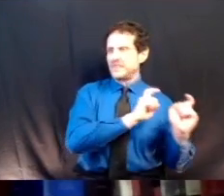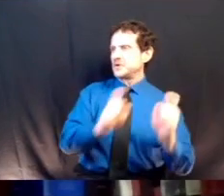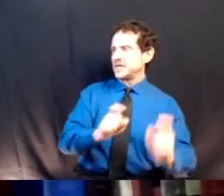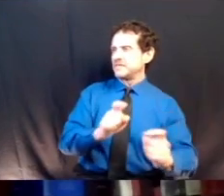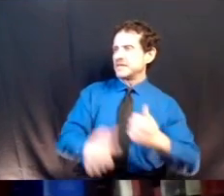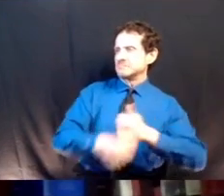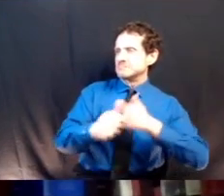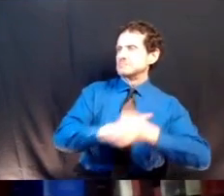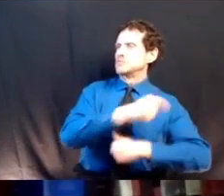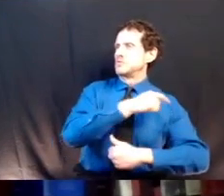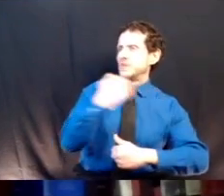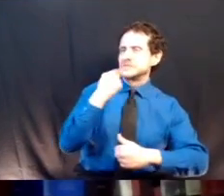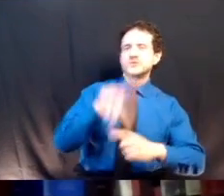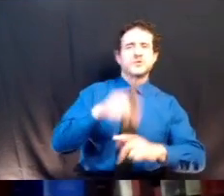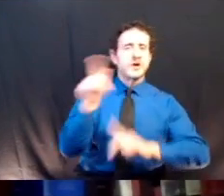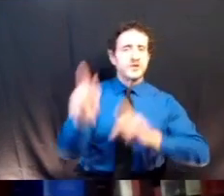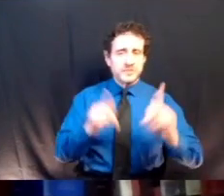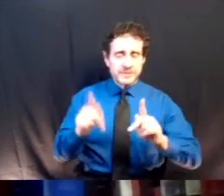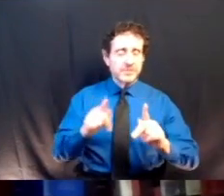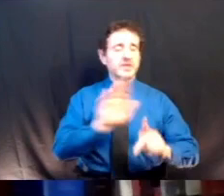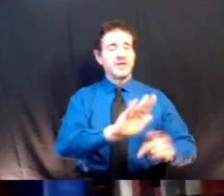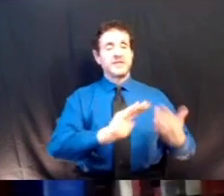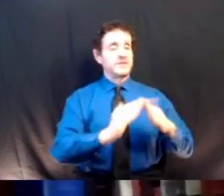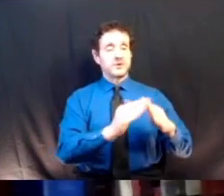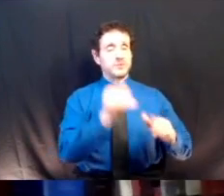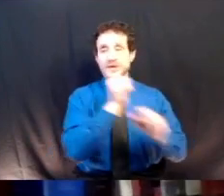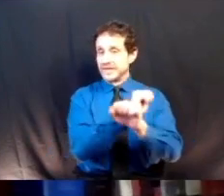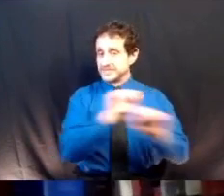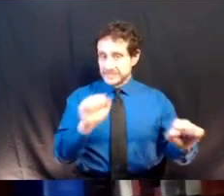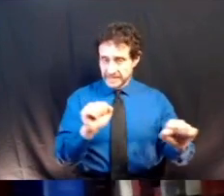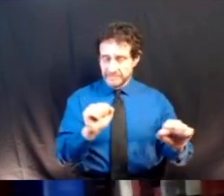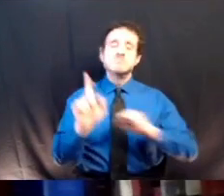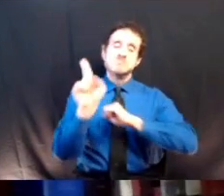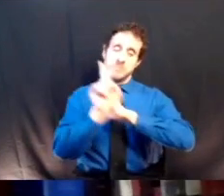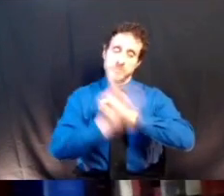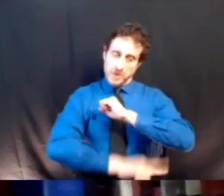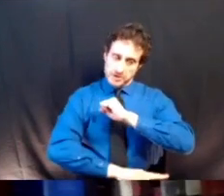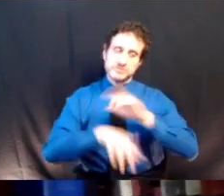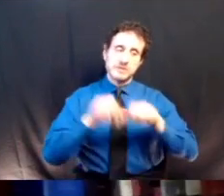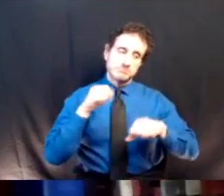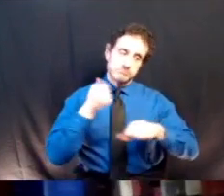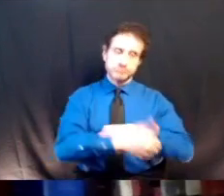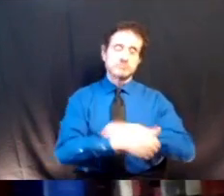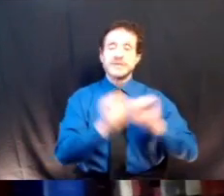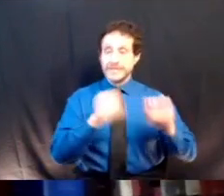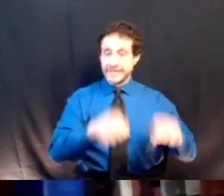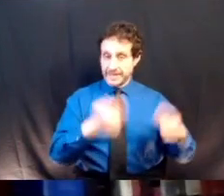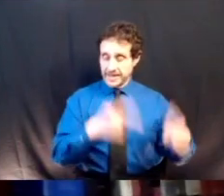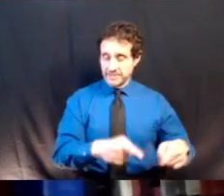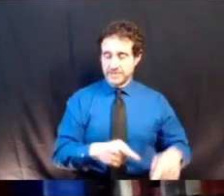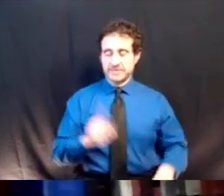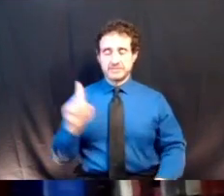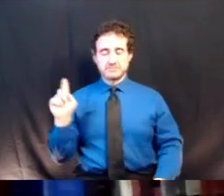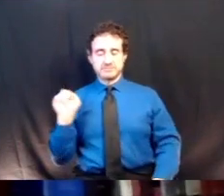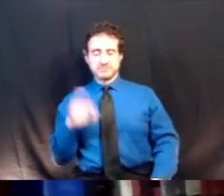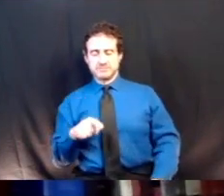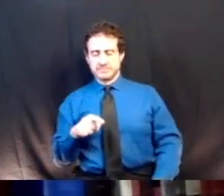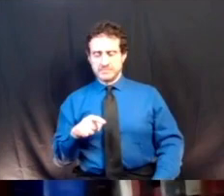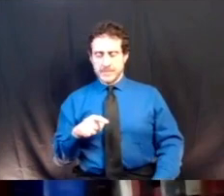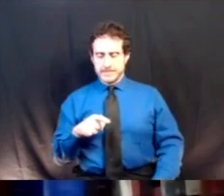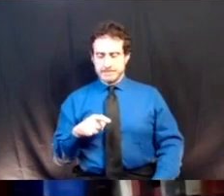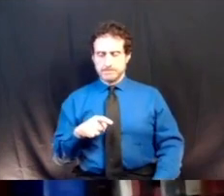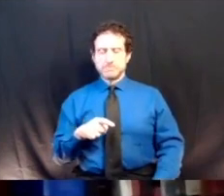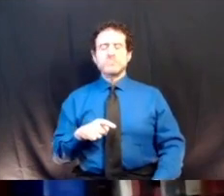unsafe, and they'll be subject to liability as a result. Leader Brady from Bloomington is asking